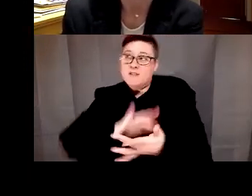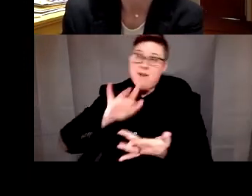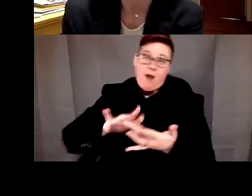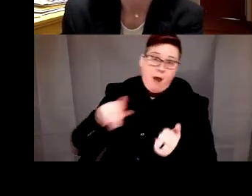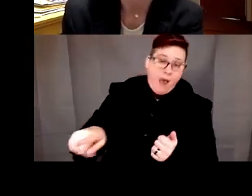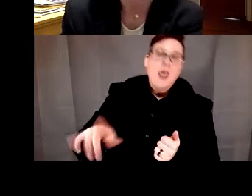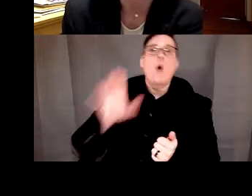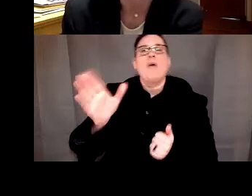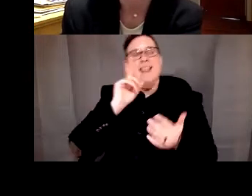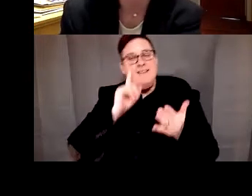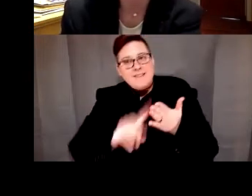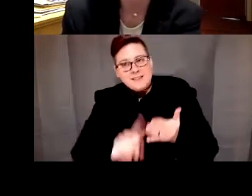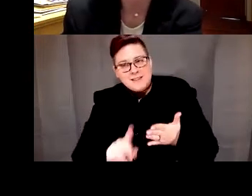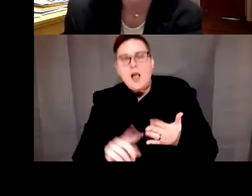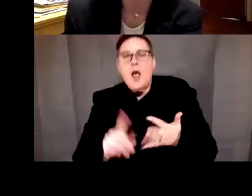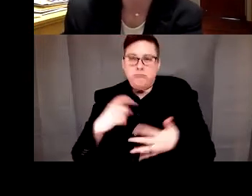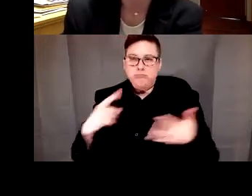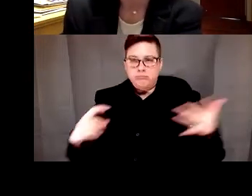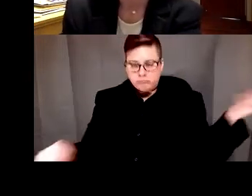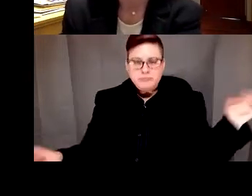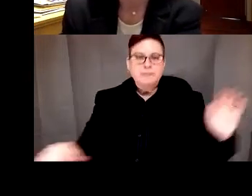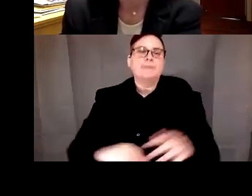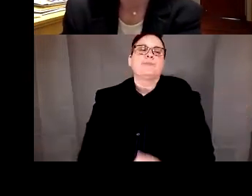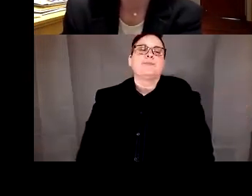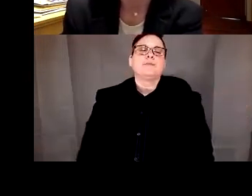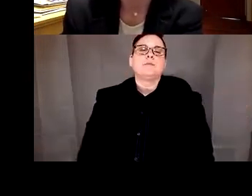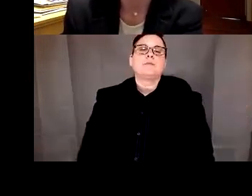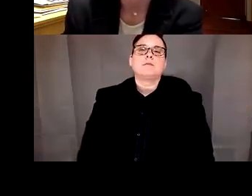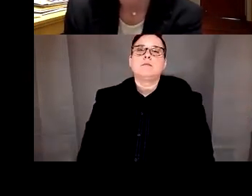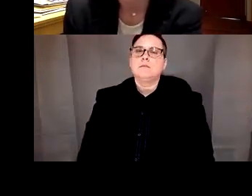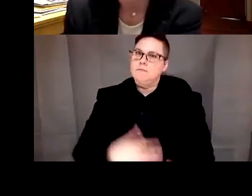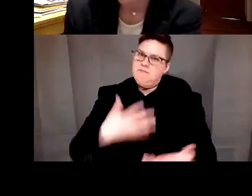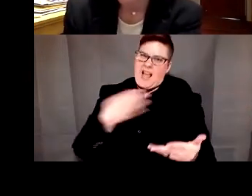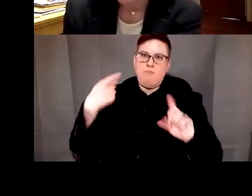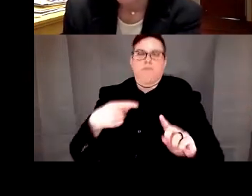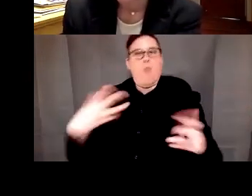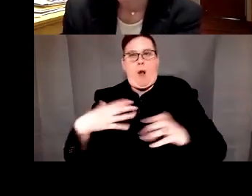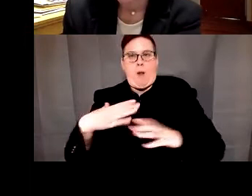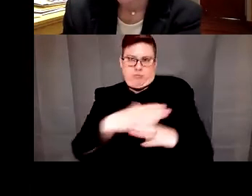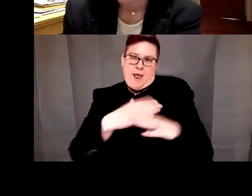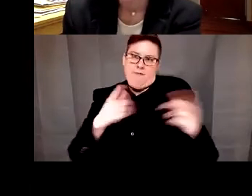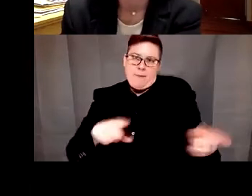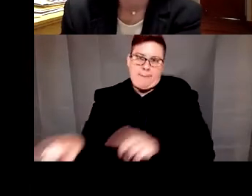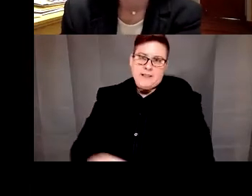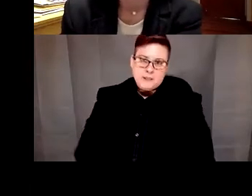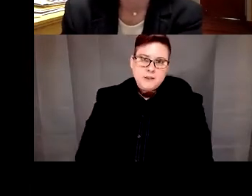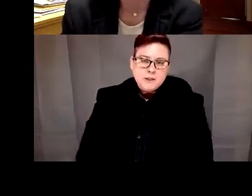will investigate it. And we want to prevent this.